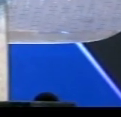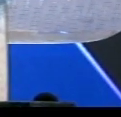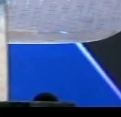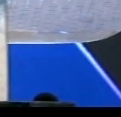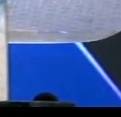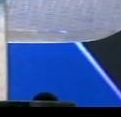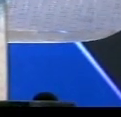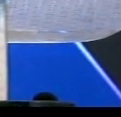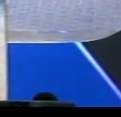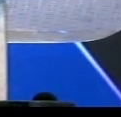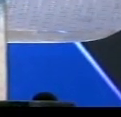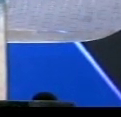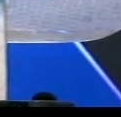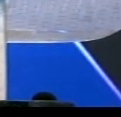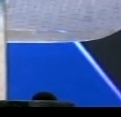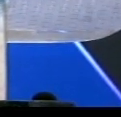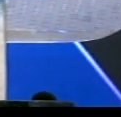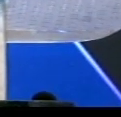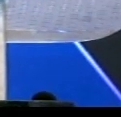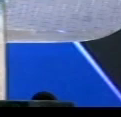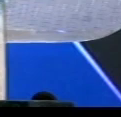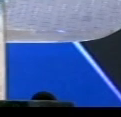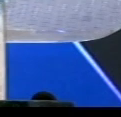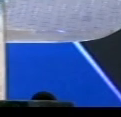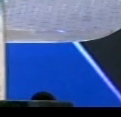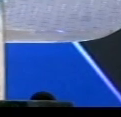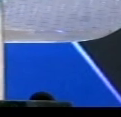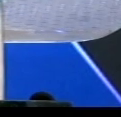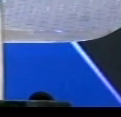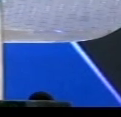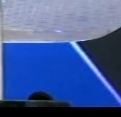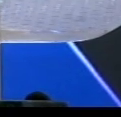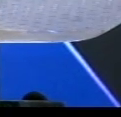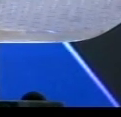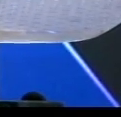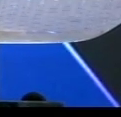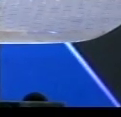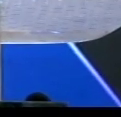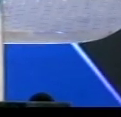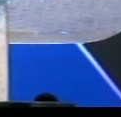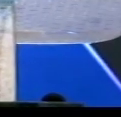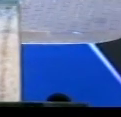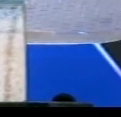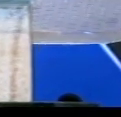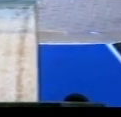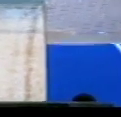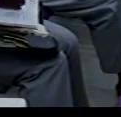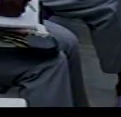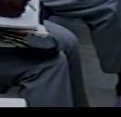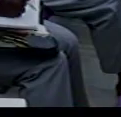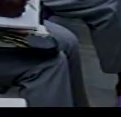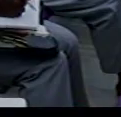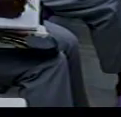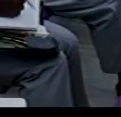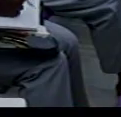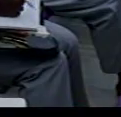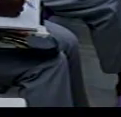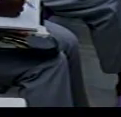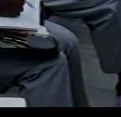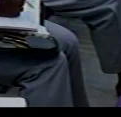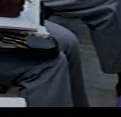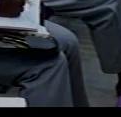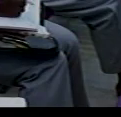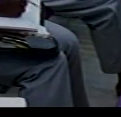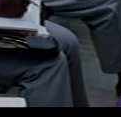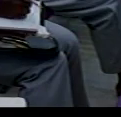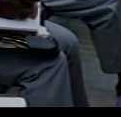thou die before thy time? You will not die before your time. Look